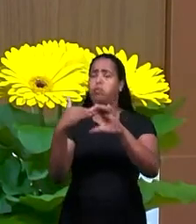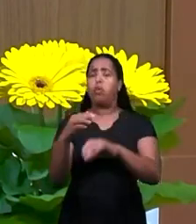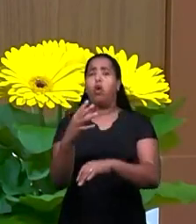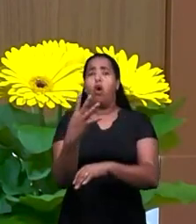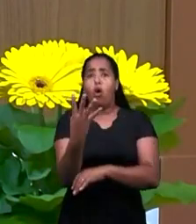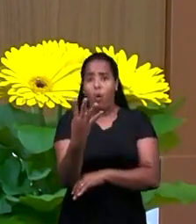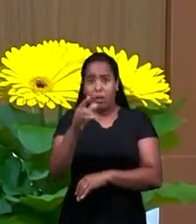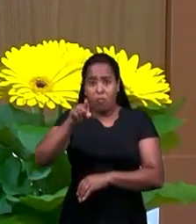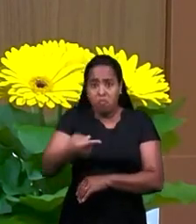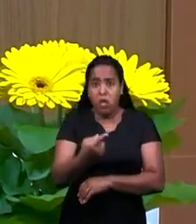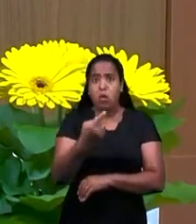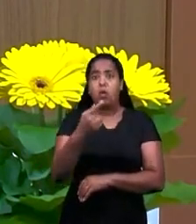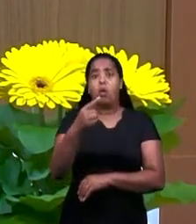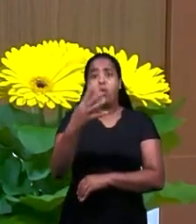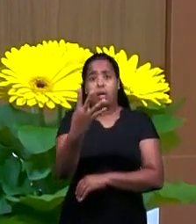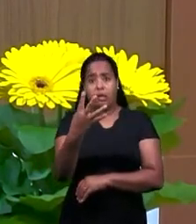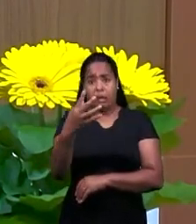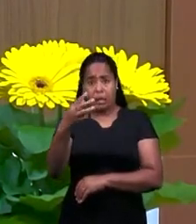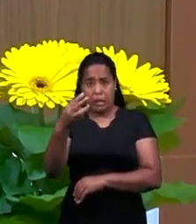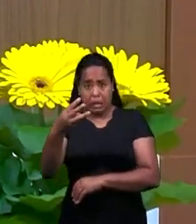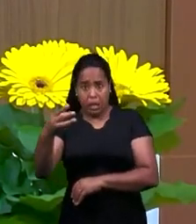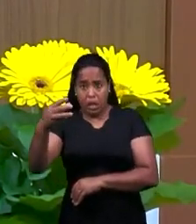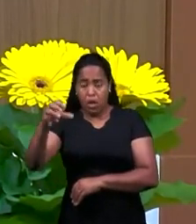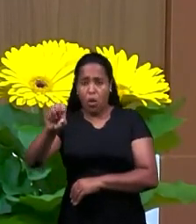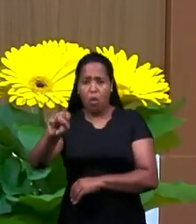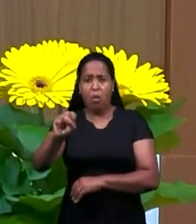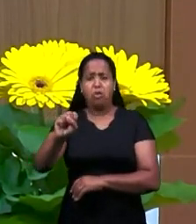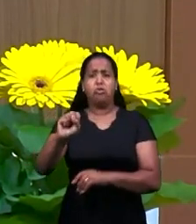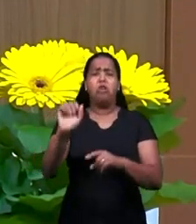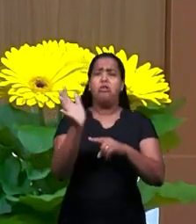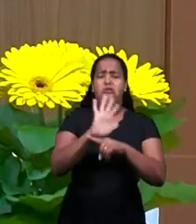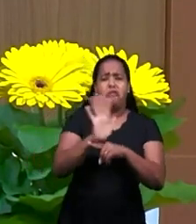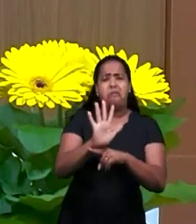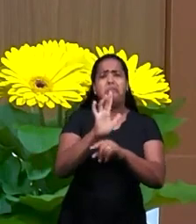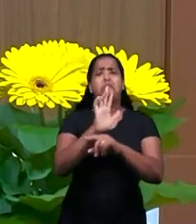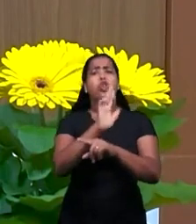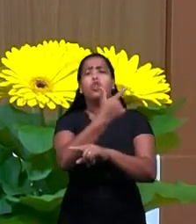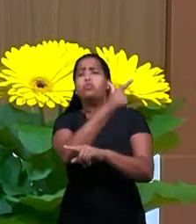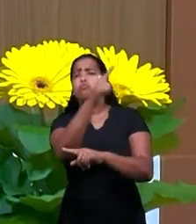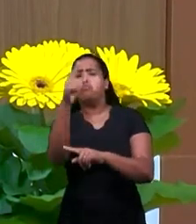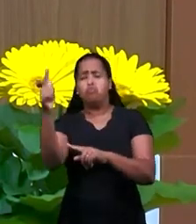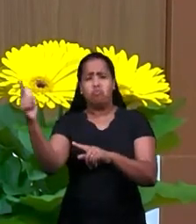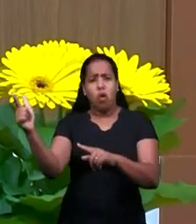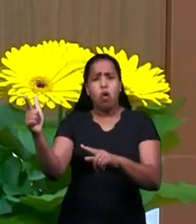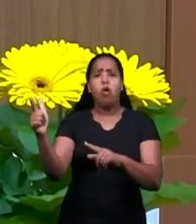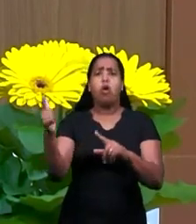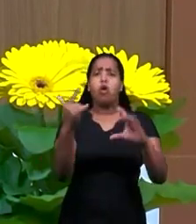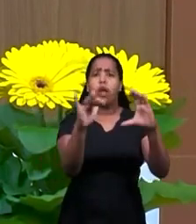4,738 contributions. Counting videos and other